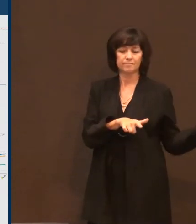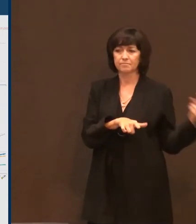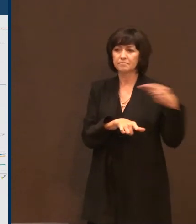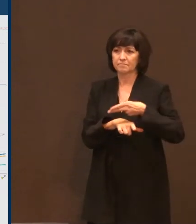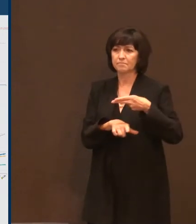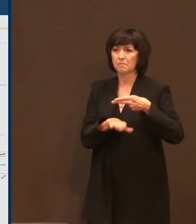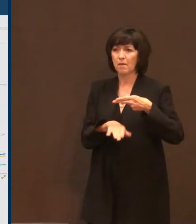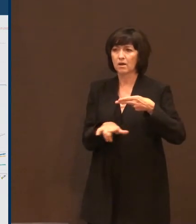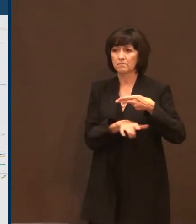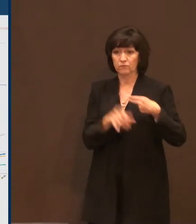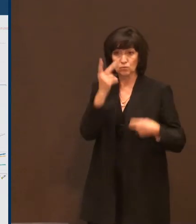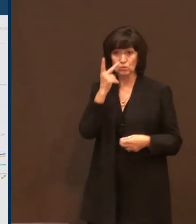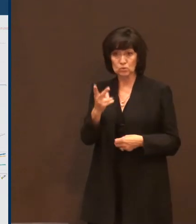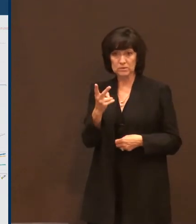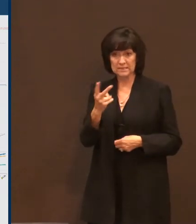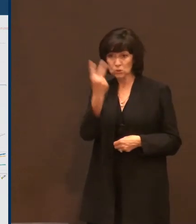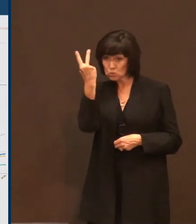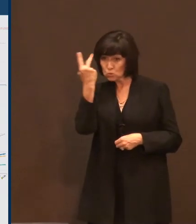see 2 days.